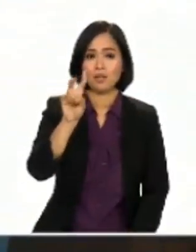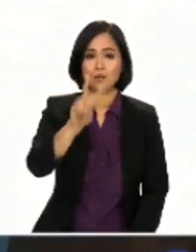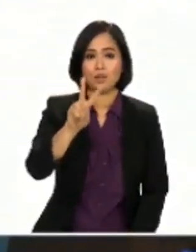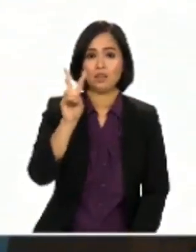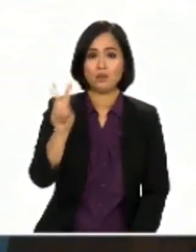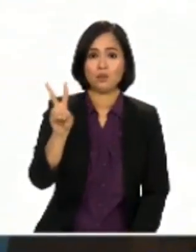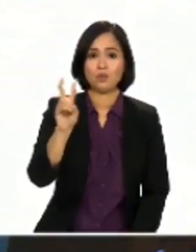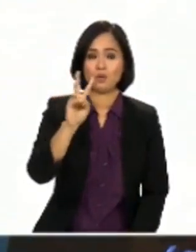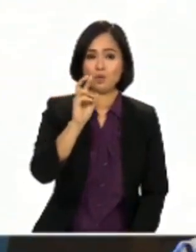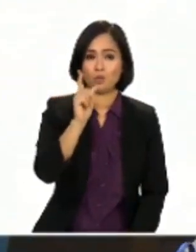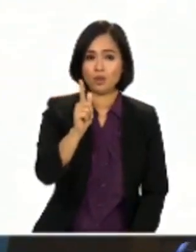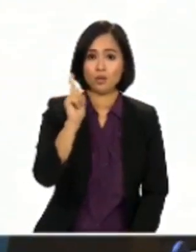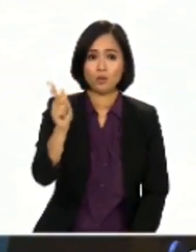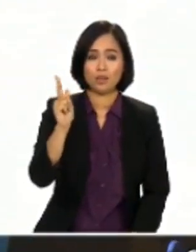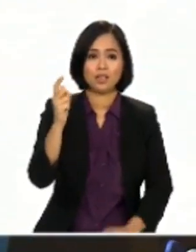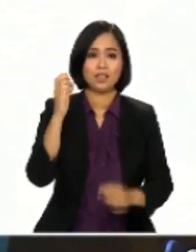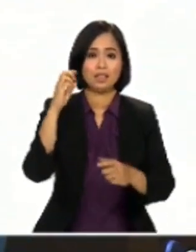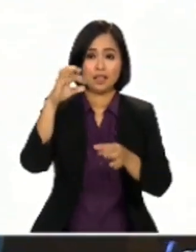election.